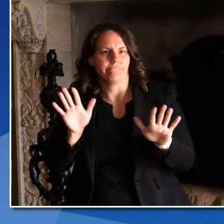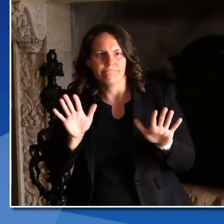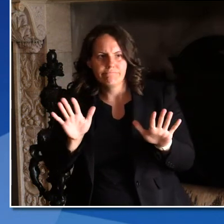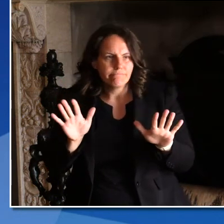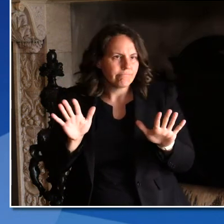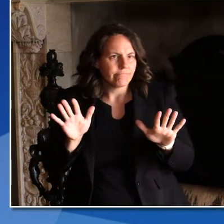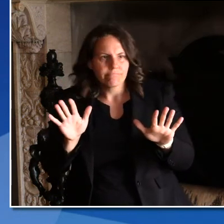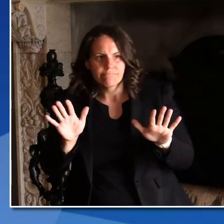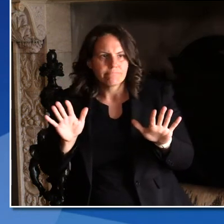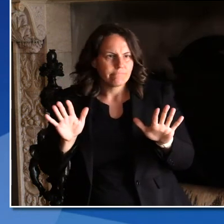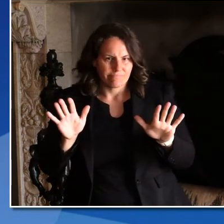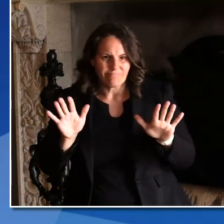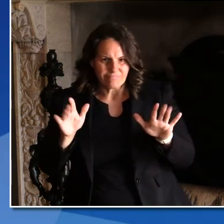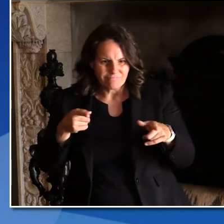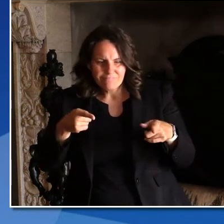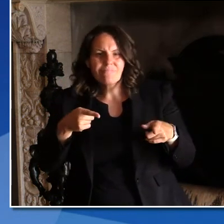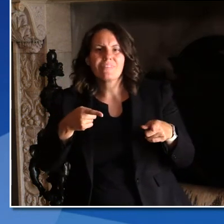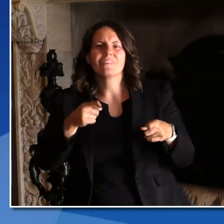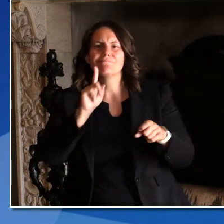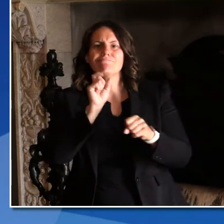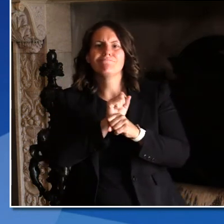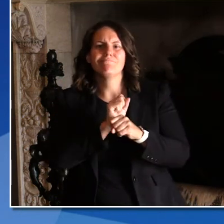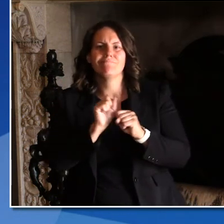And we have...